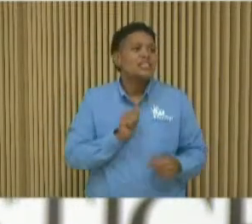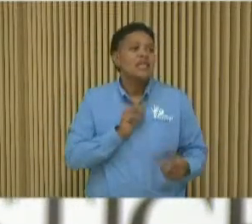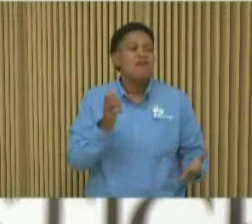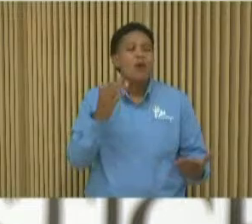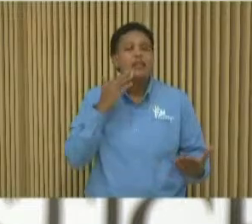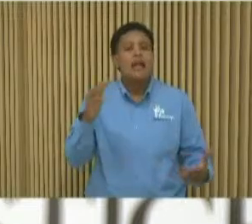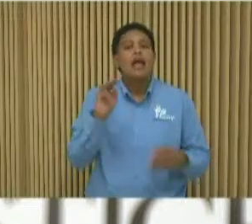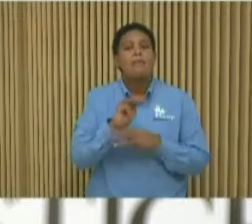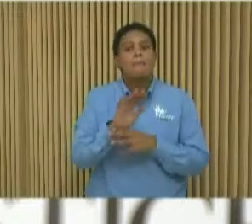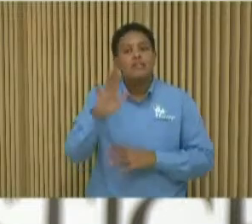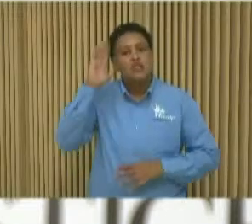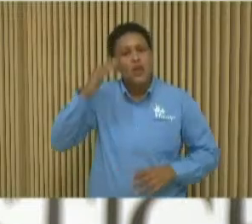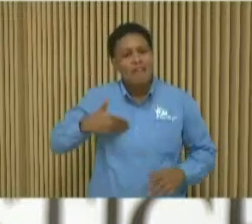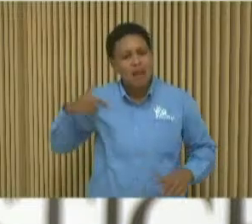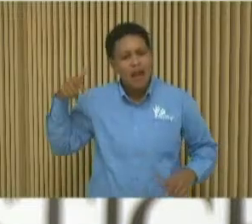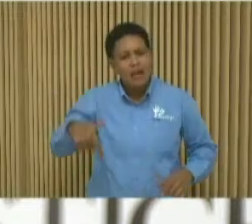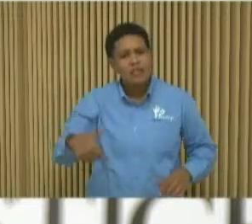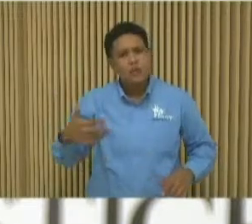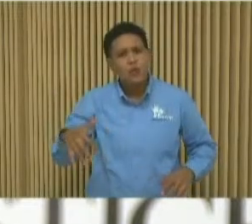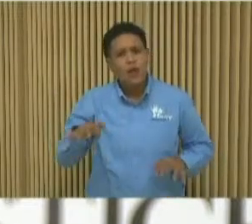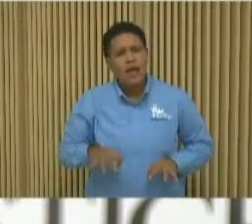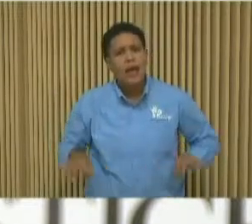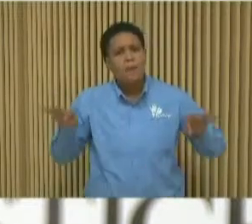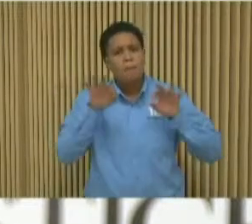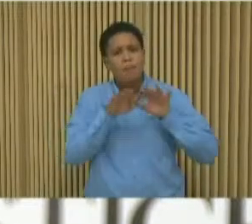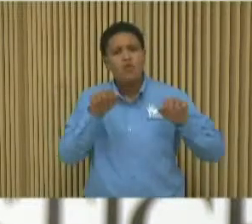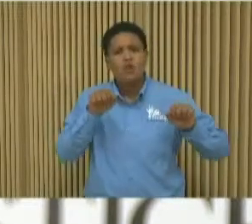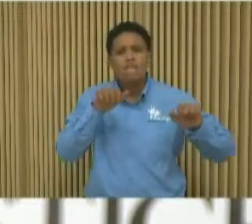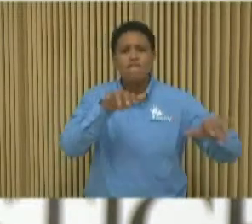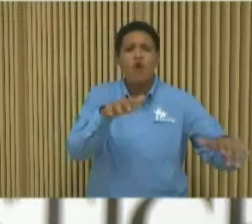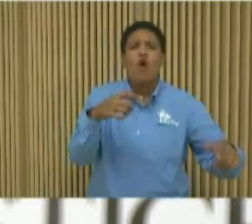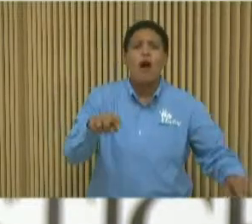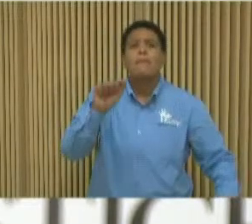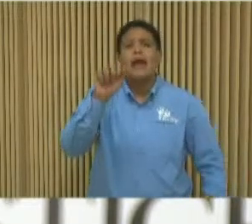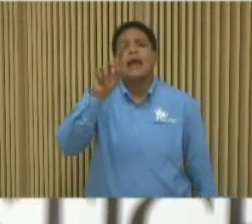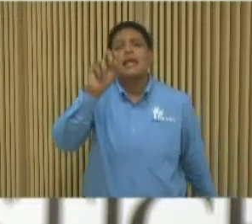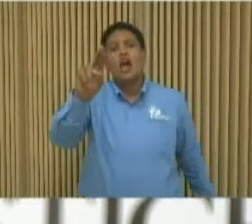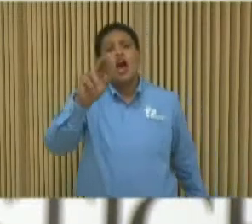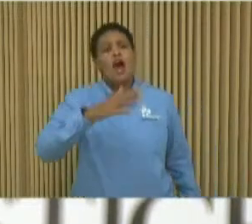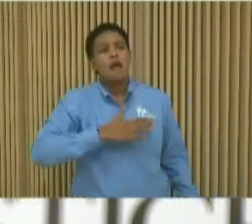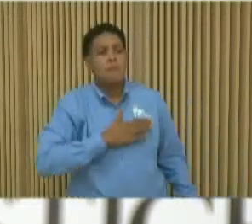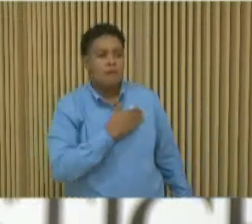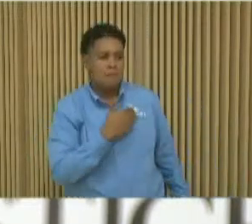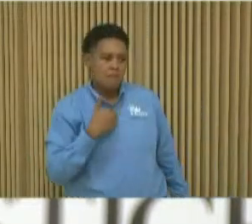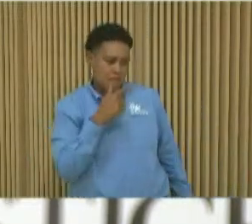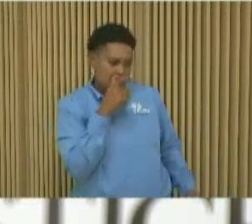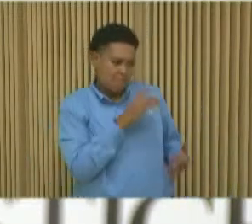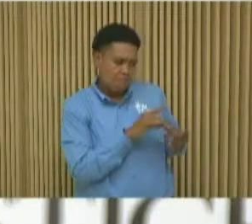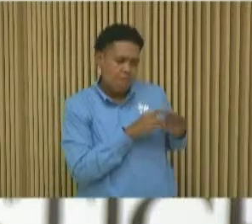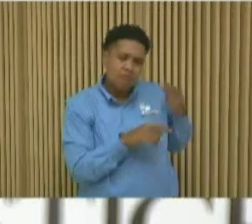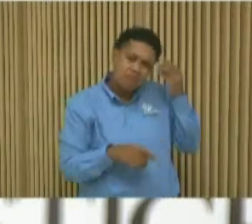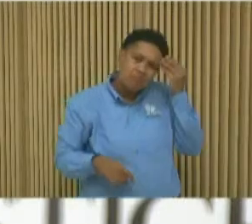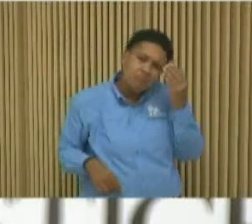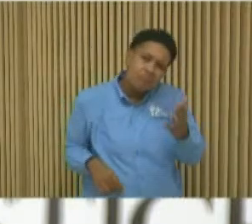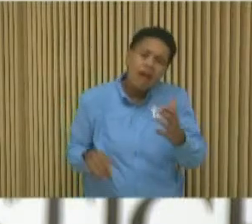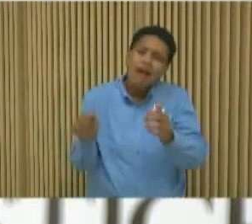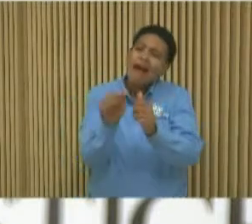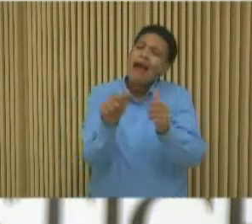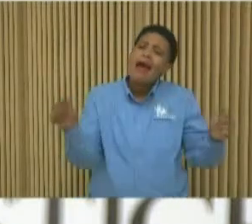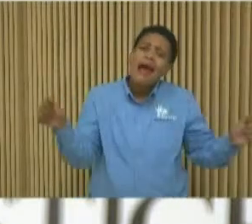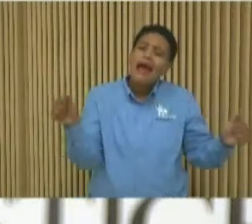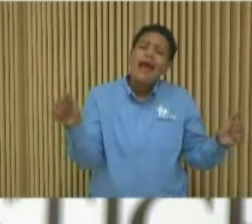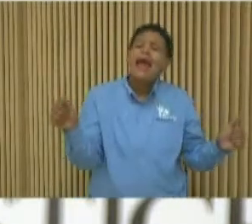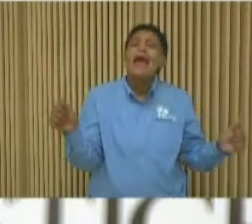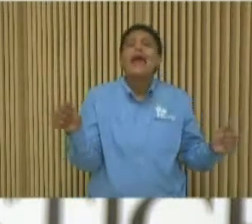us to this very important forum. ADR, as my colleague has already stated, is any